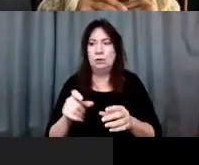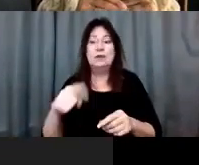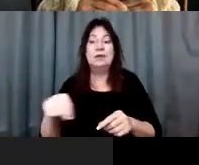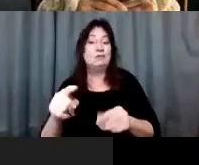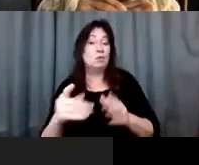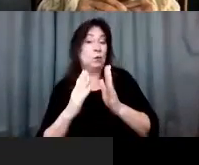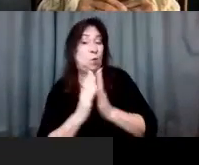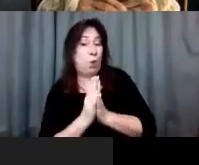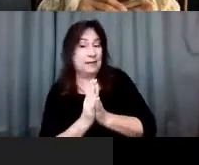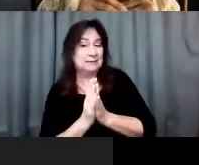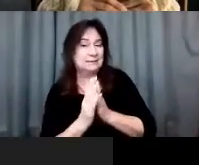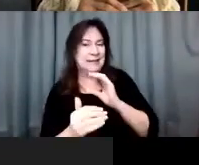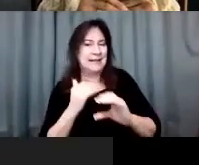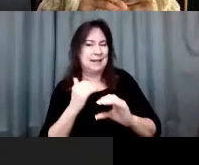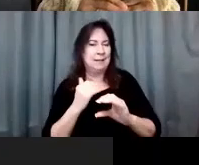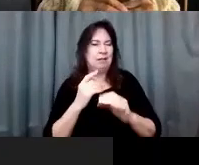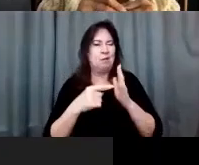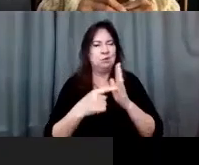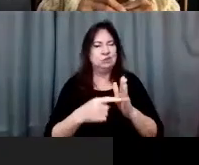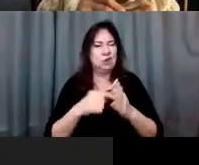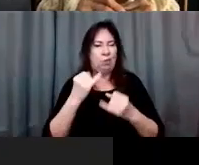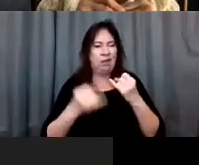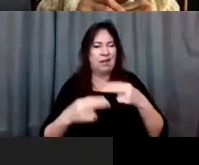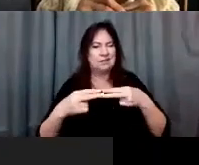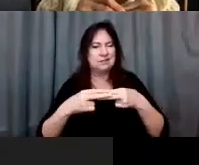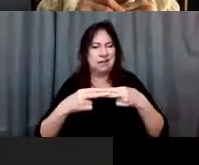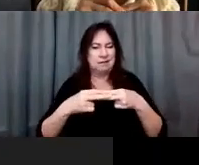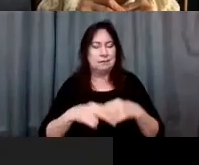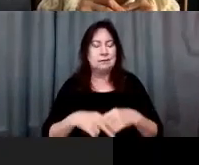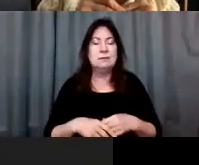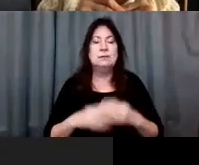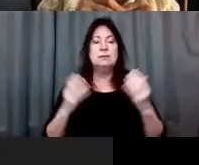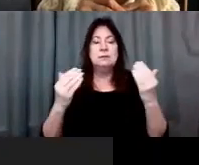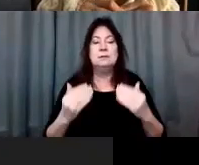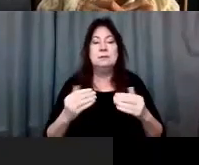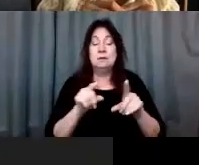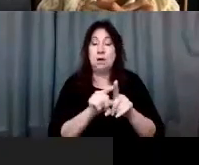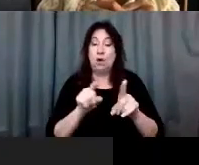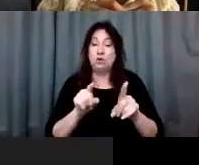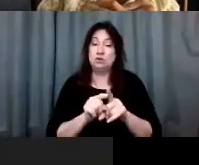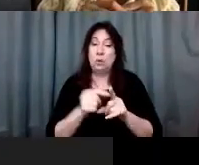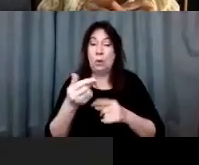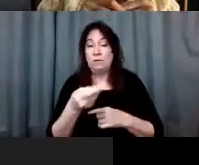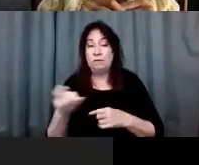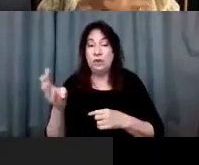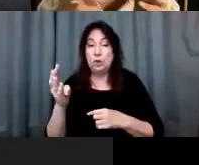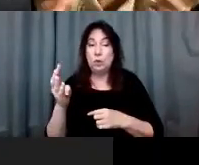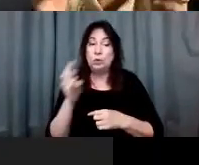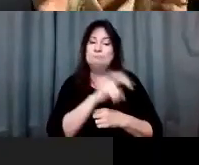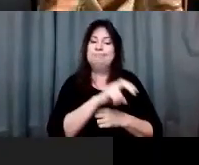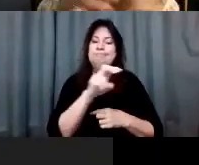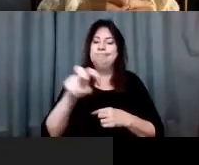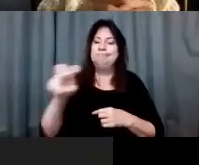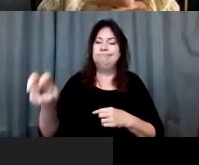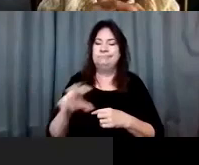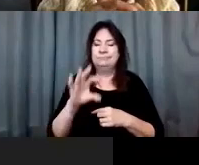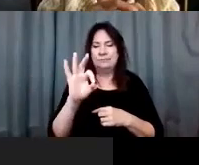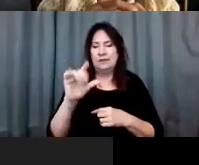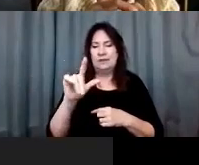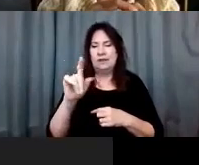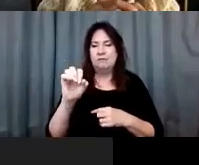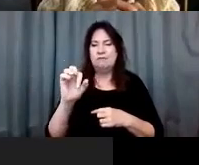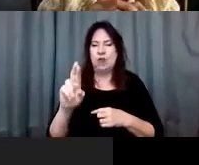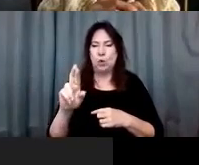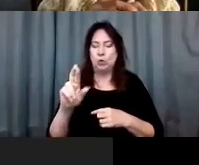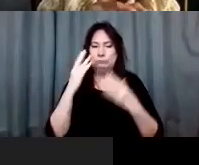at an email that I'll provide on the last slide. There will also be a couple of floaters of, I haven't